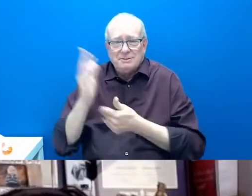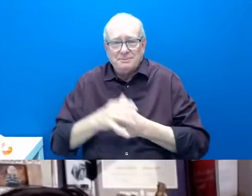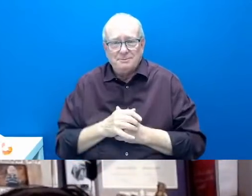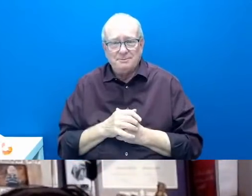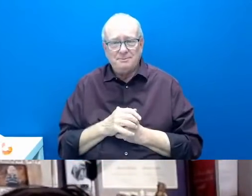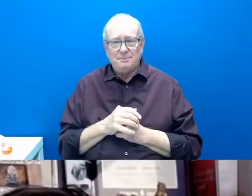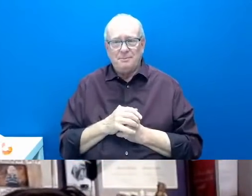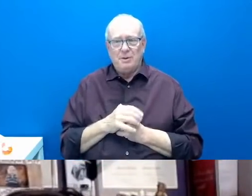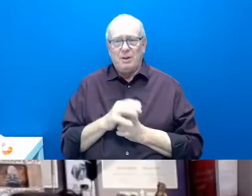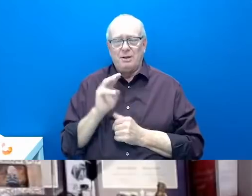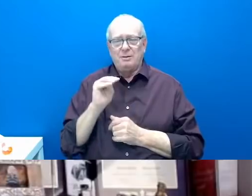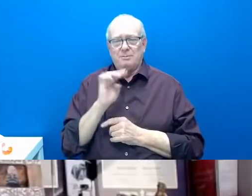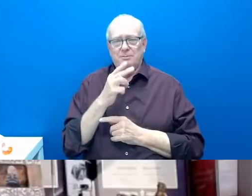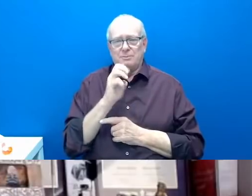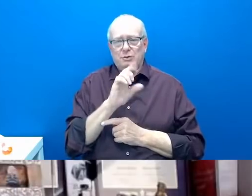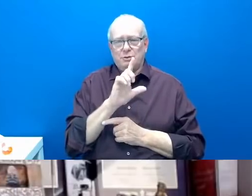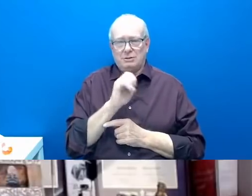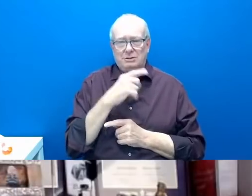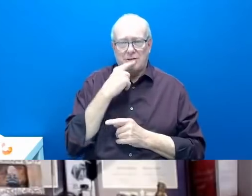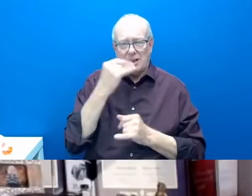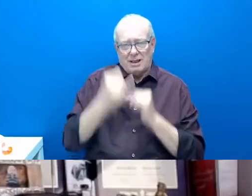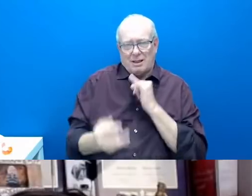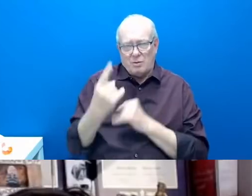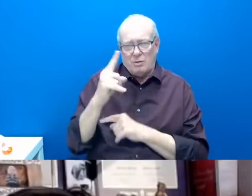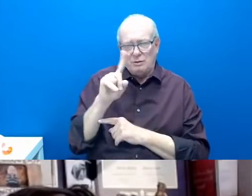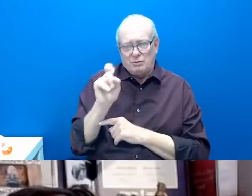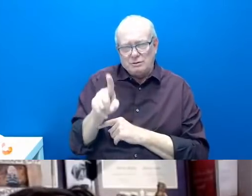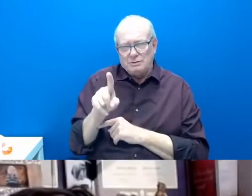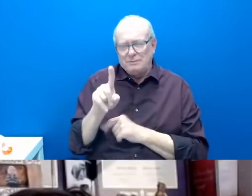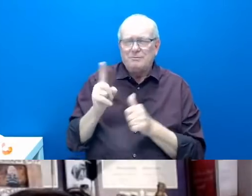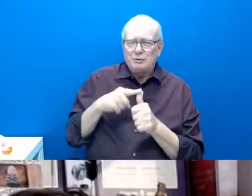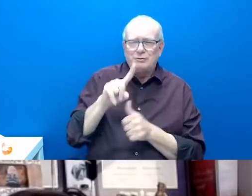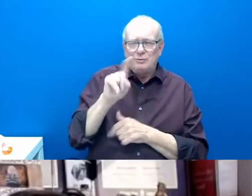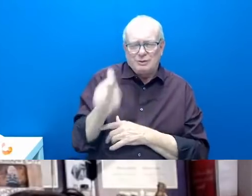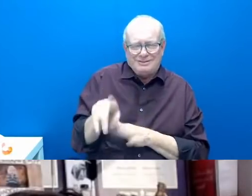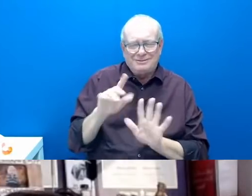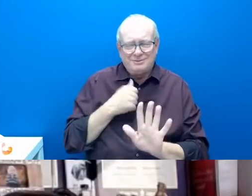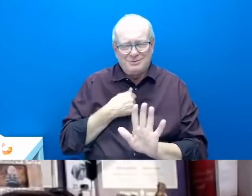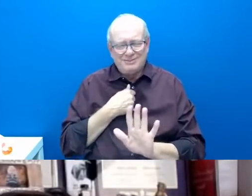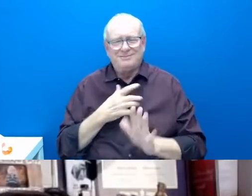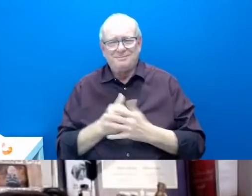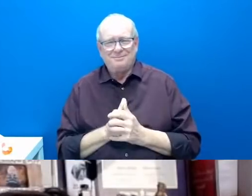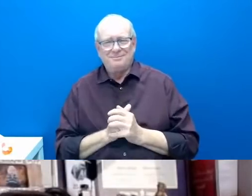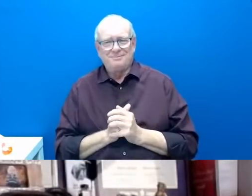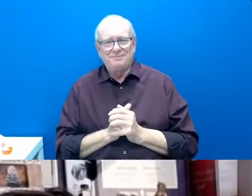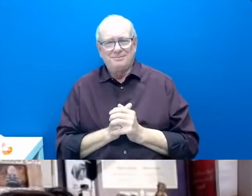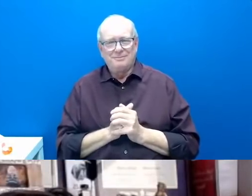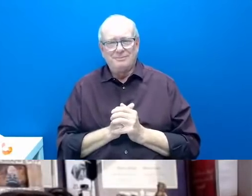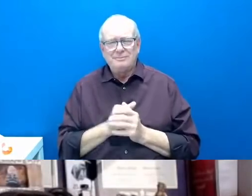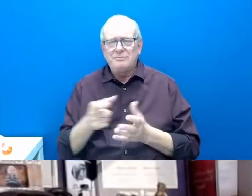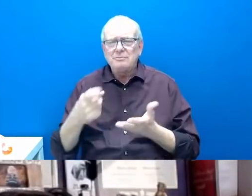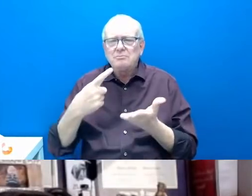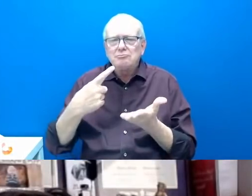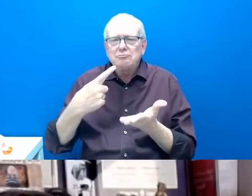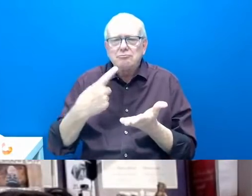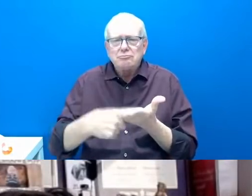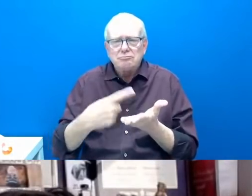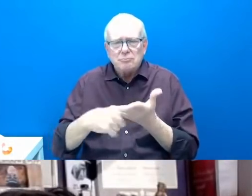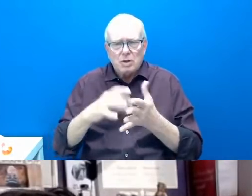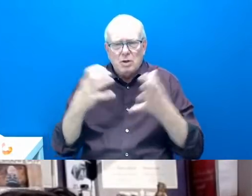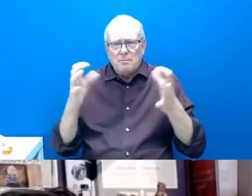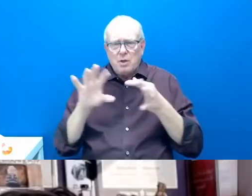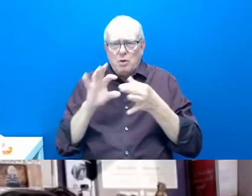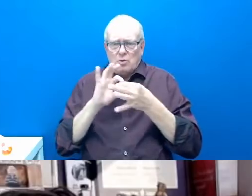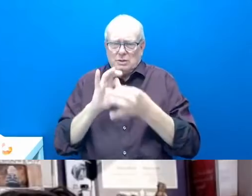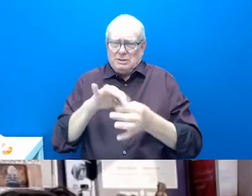One final question, or first question, final question for this moment before we go back into questions for you, Dr. Buchanan. You talked a lot